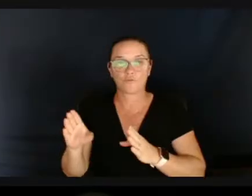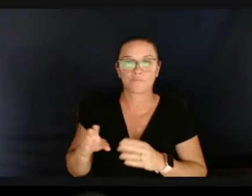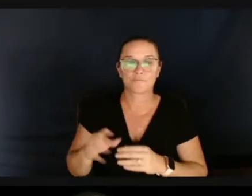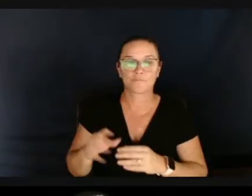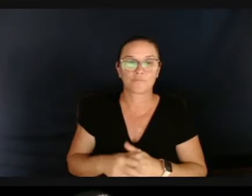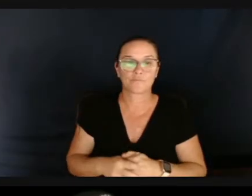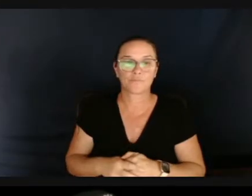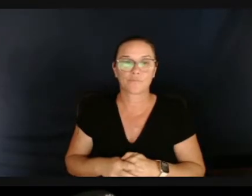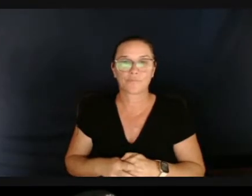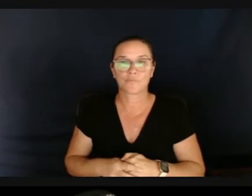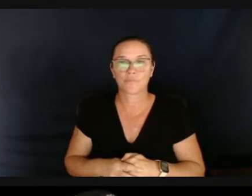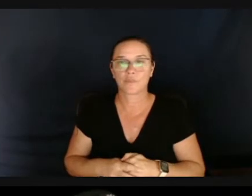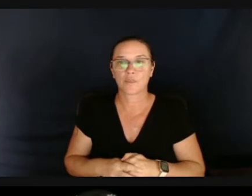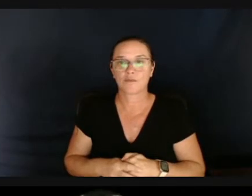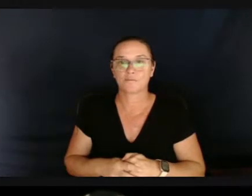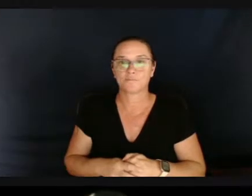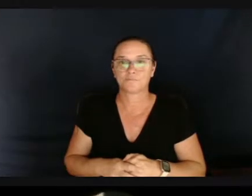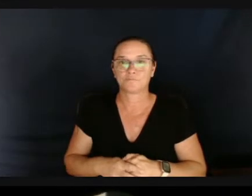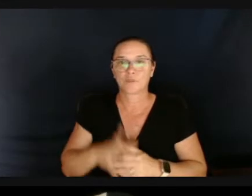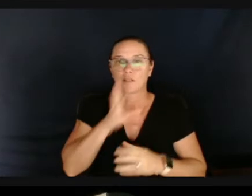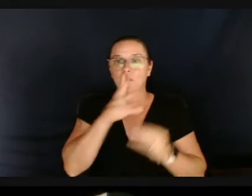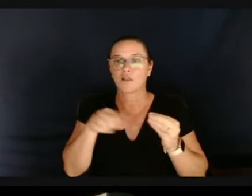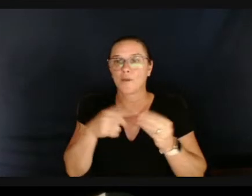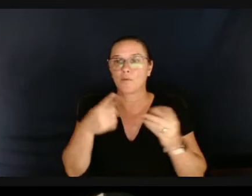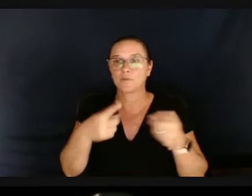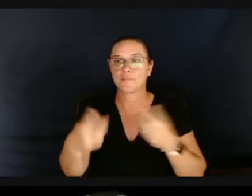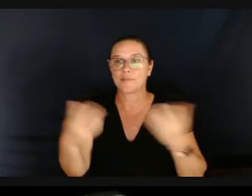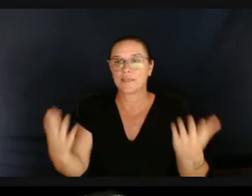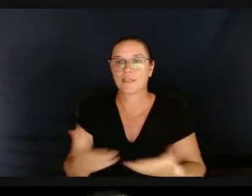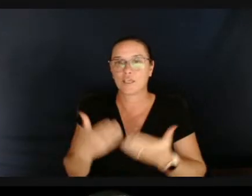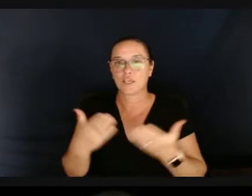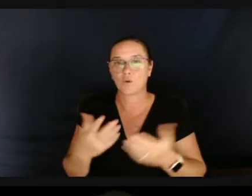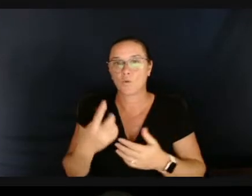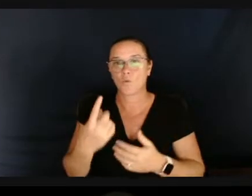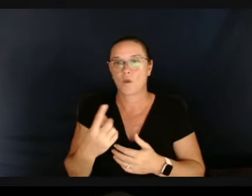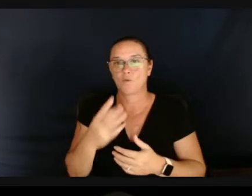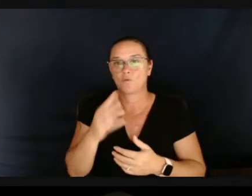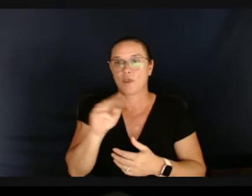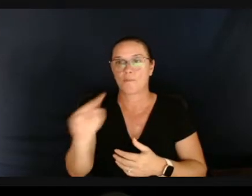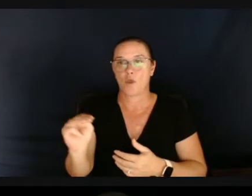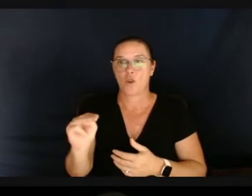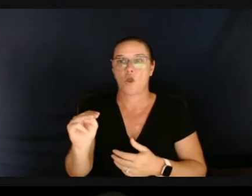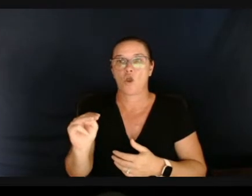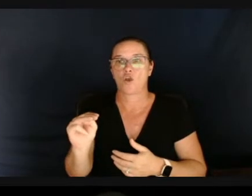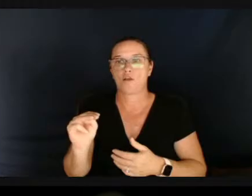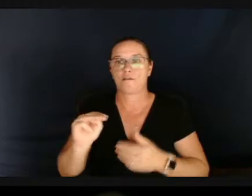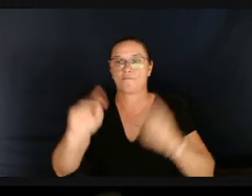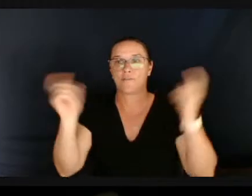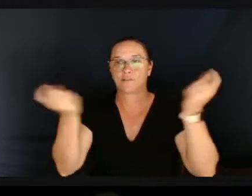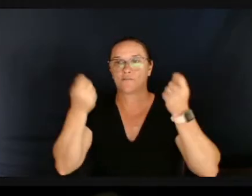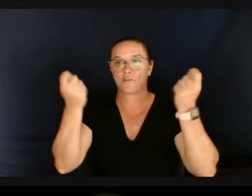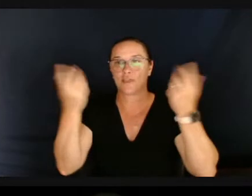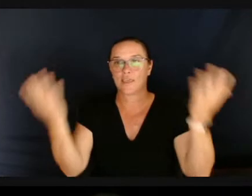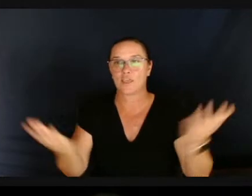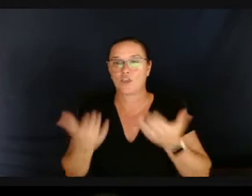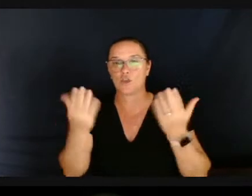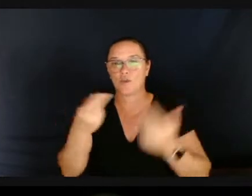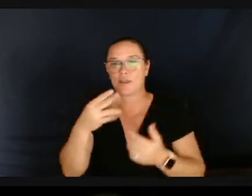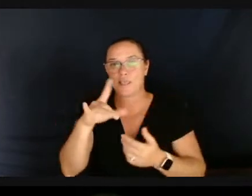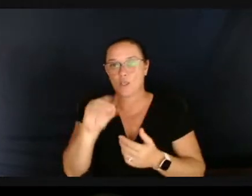things happening here as we wrap up April. One was the Merry Monarch Festival happening in Hilo. It wrapped